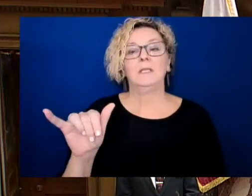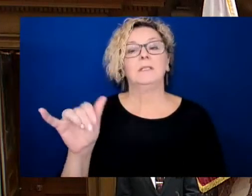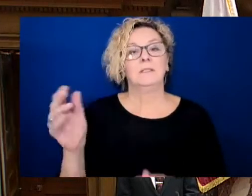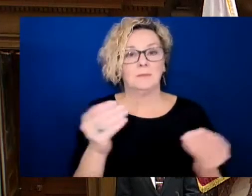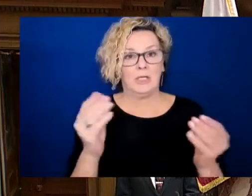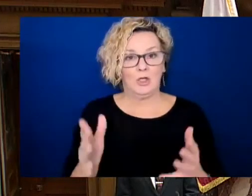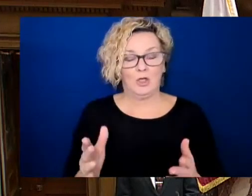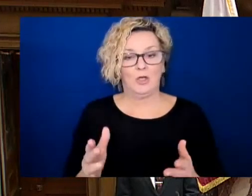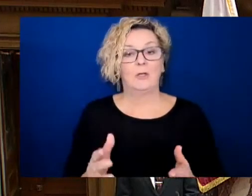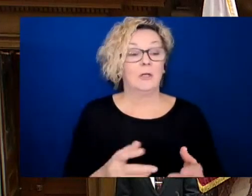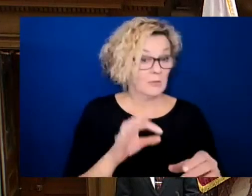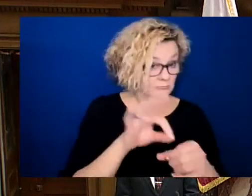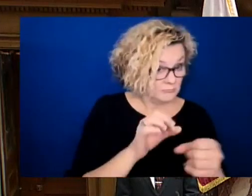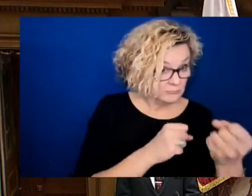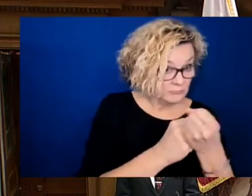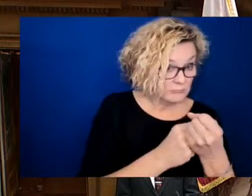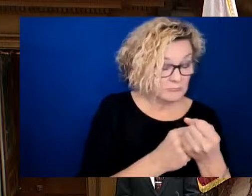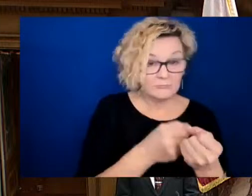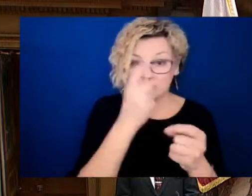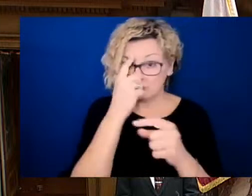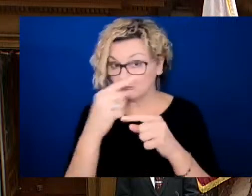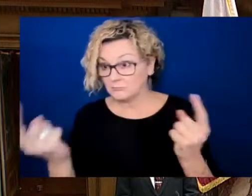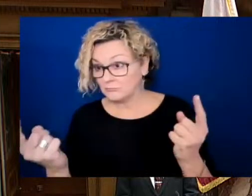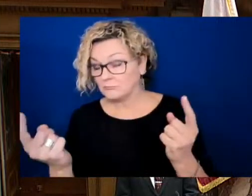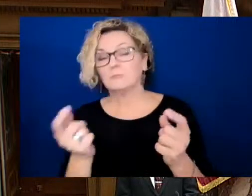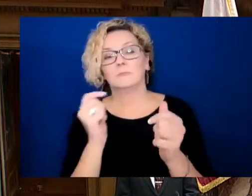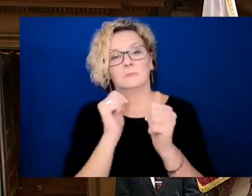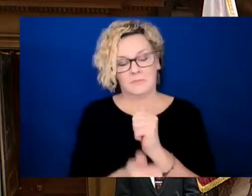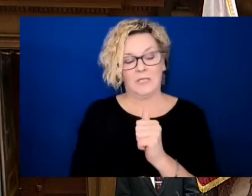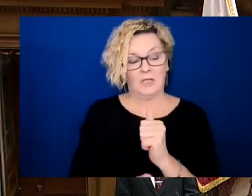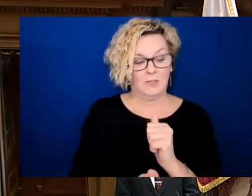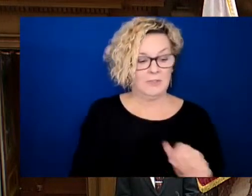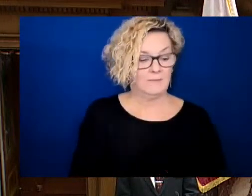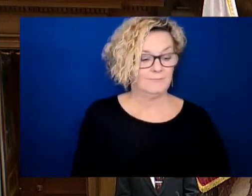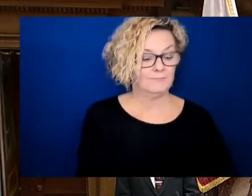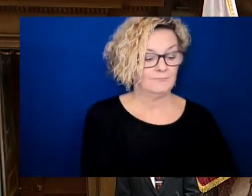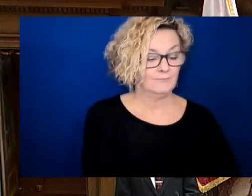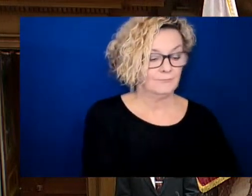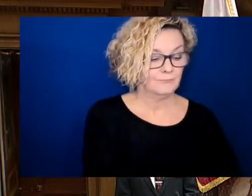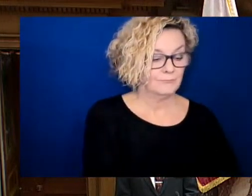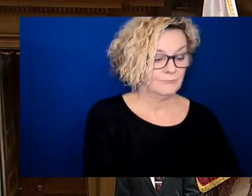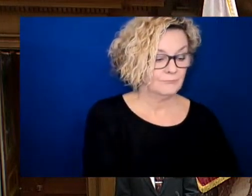say aye. Aye. Opposed? Motion carried.